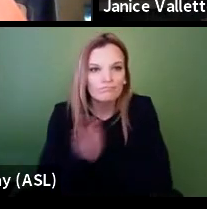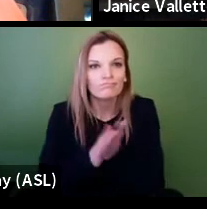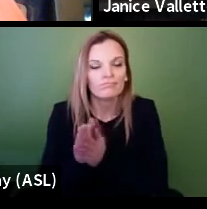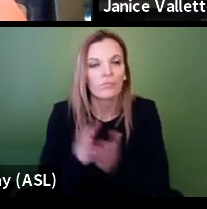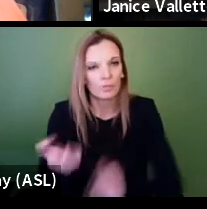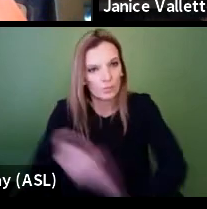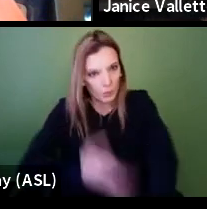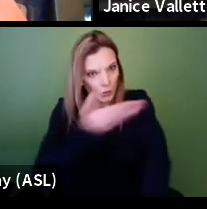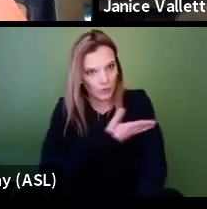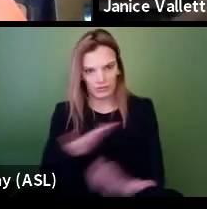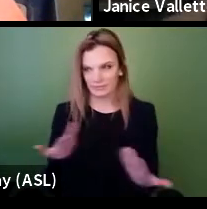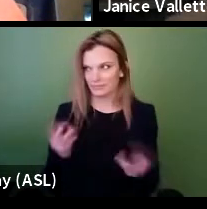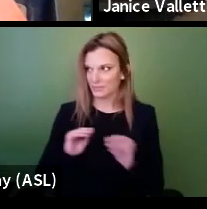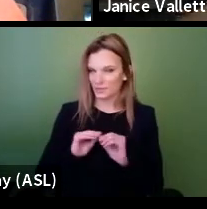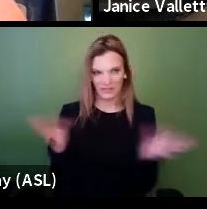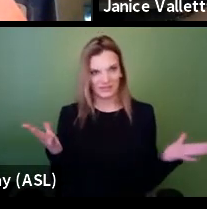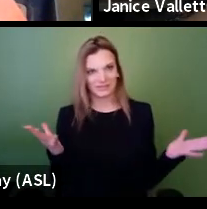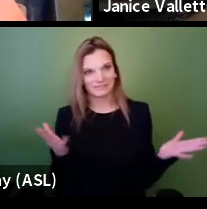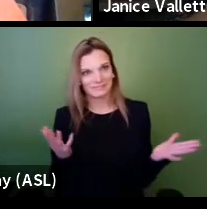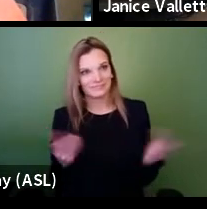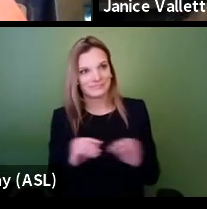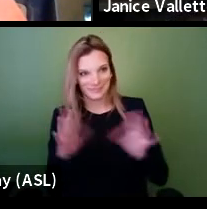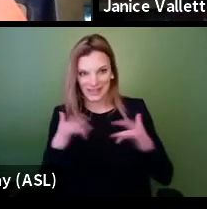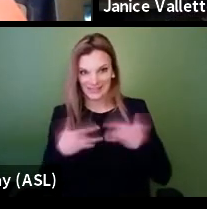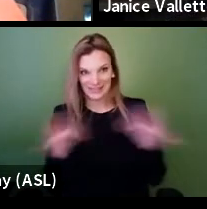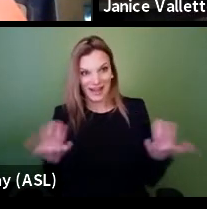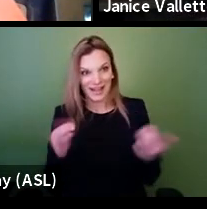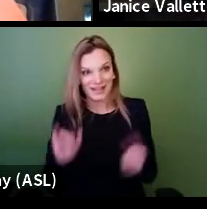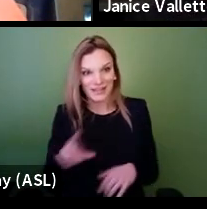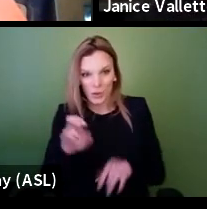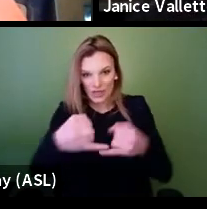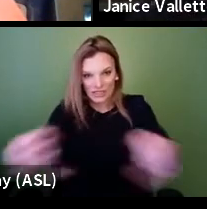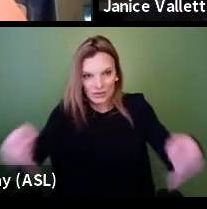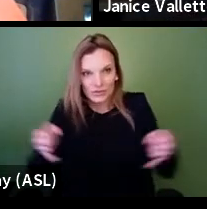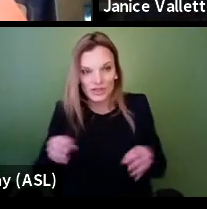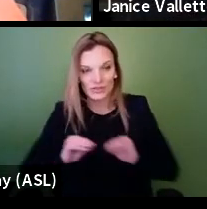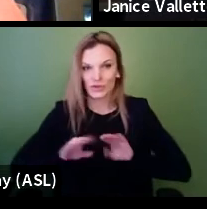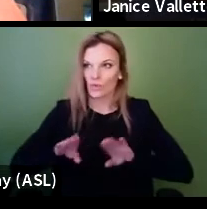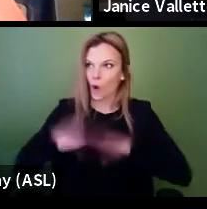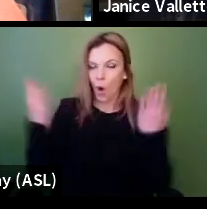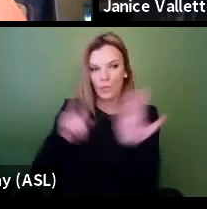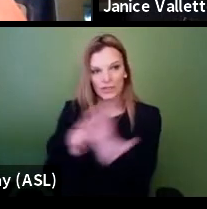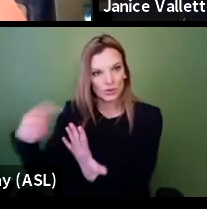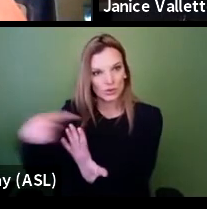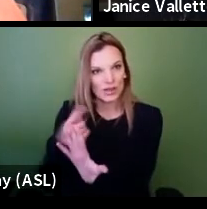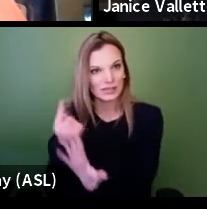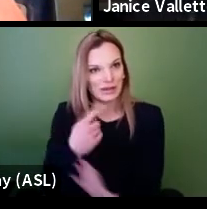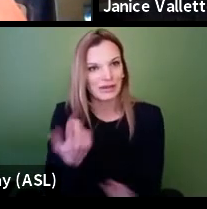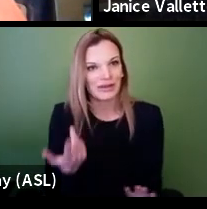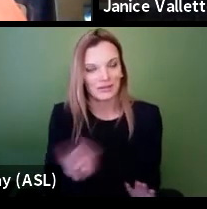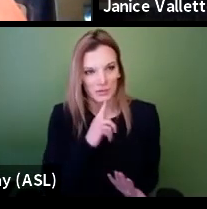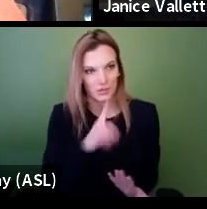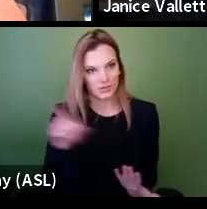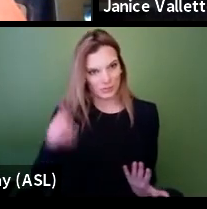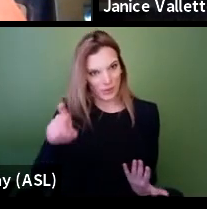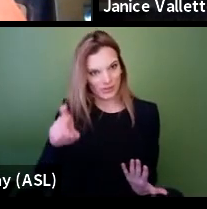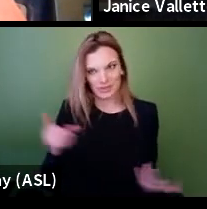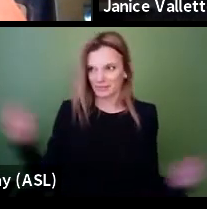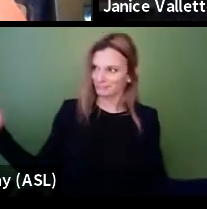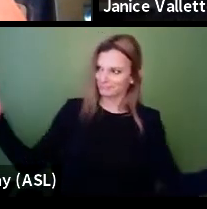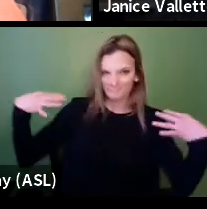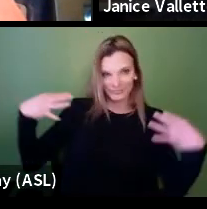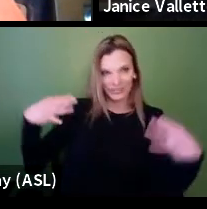excited to do redistricting? It's open, it's transparent, it's what civics is supposed to be, and that's what all we're